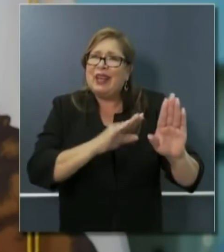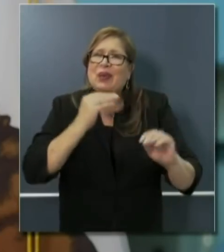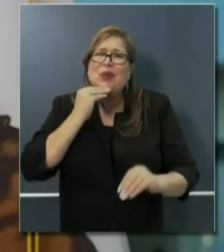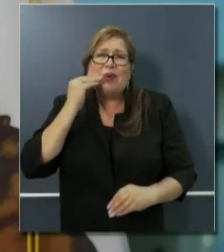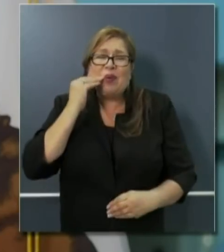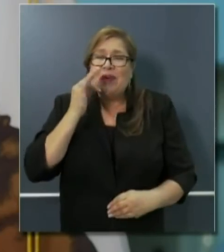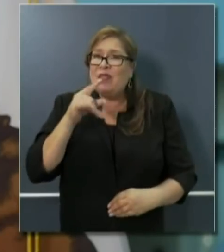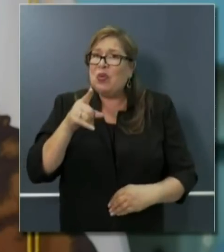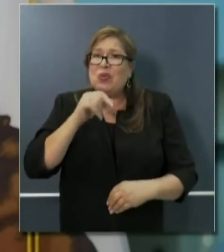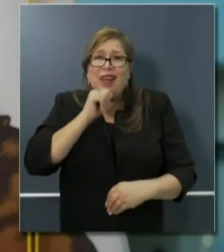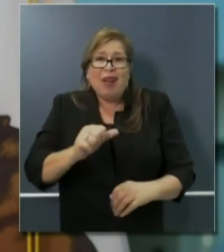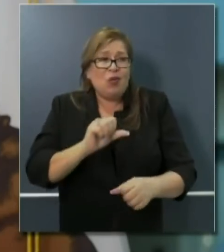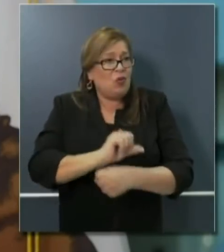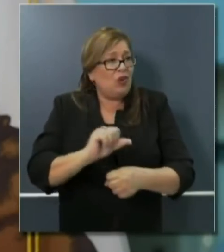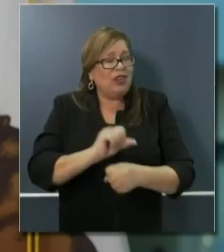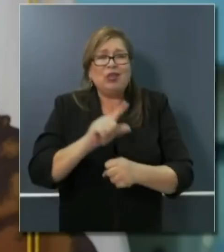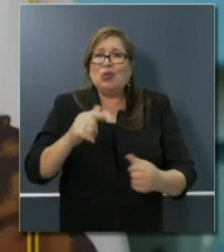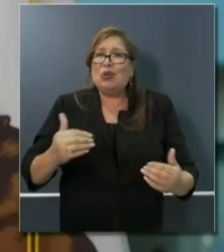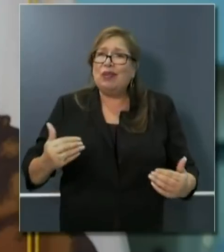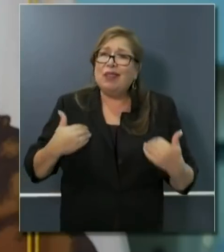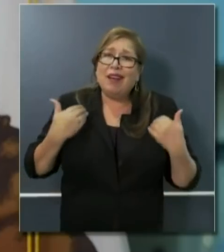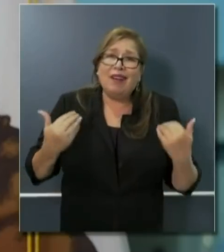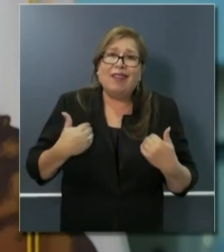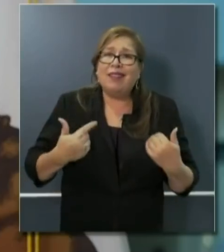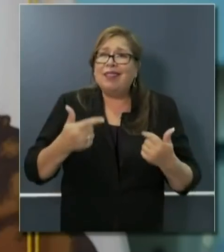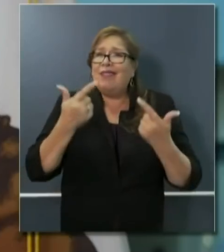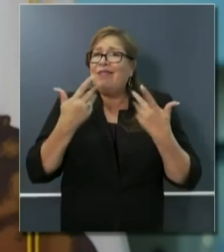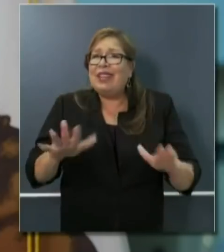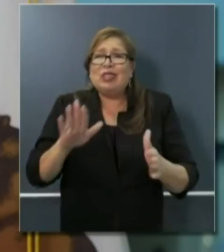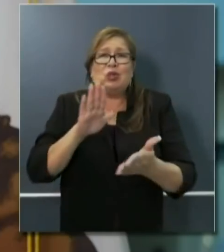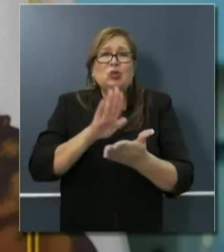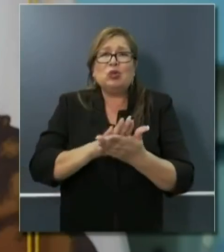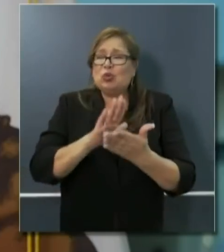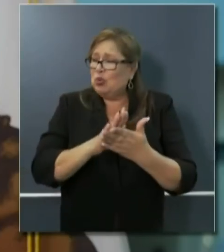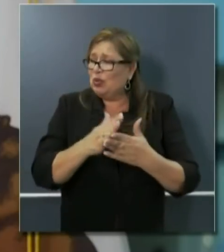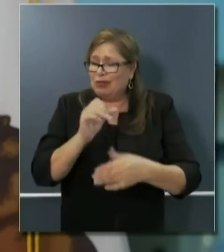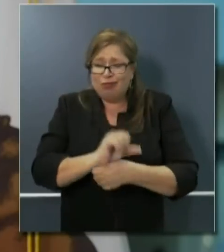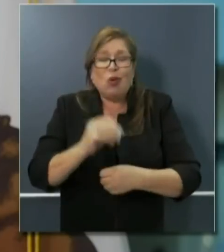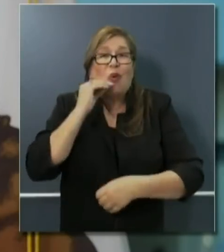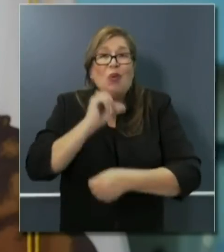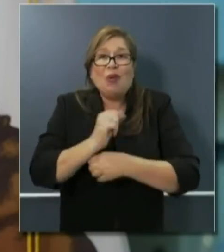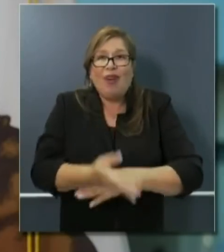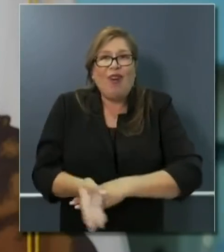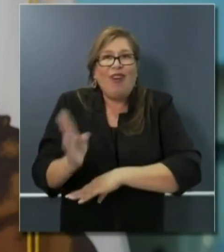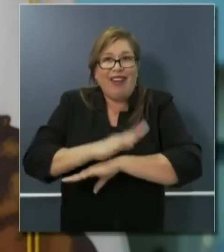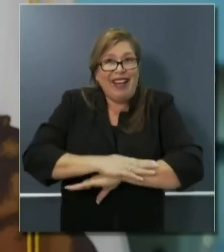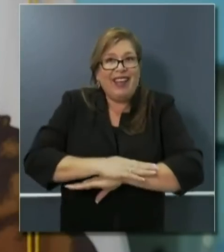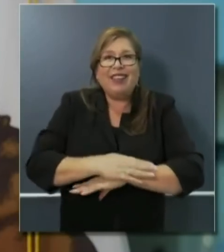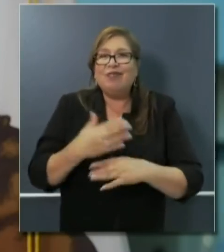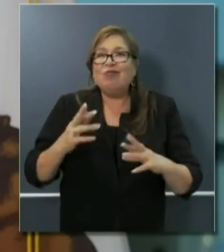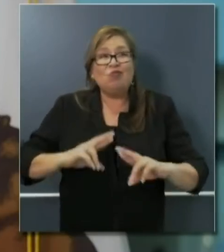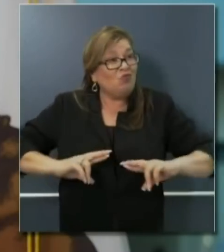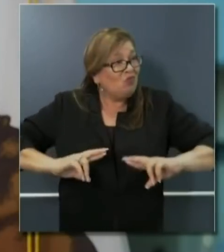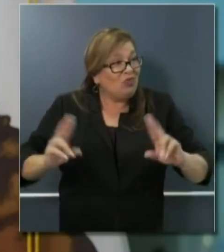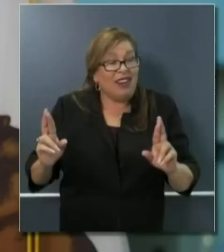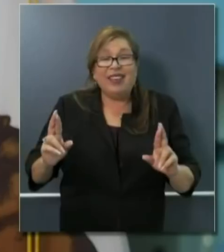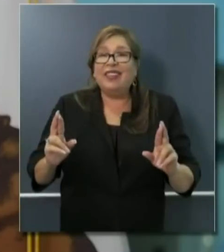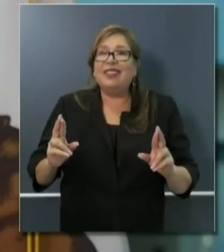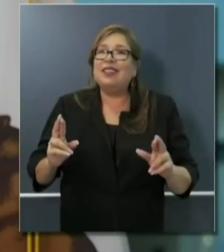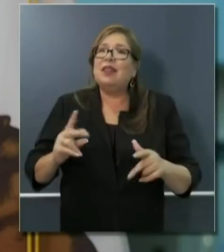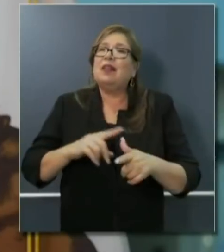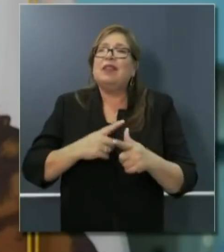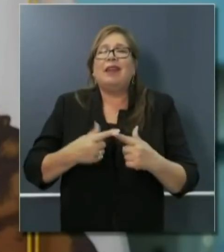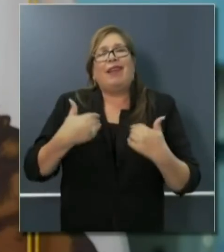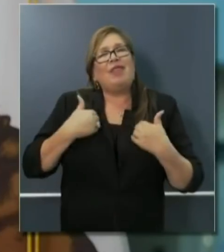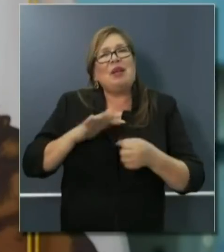you're not working and you're young and you've finished all your schoolwork for the day and your homework to get ahead for the next day,